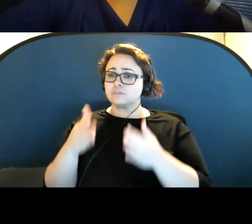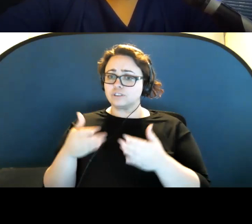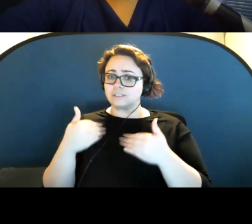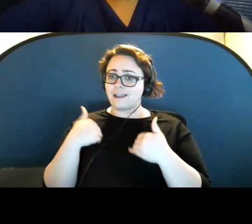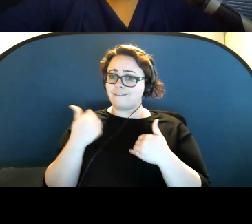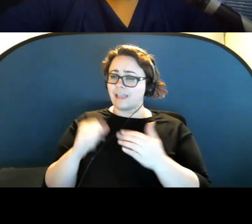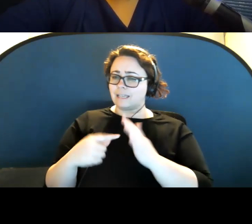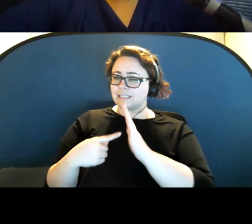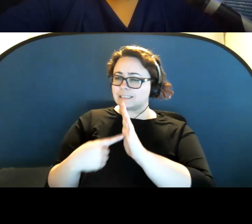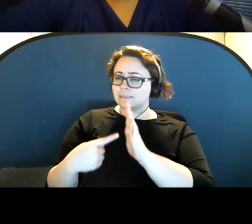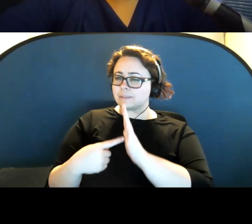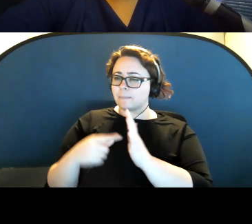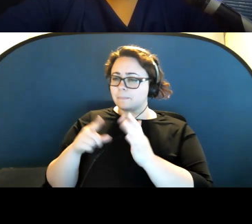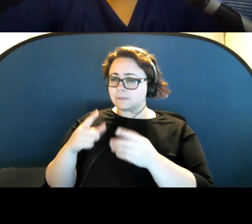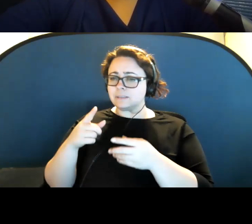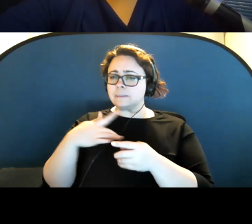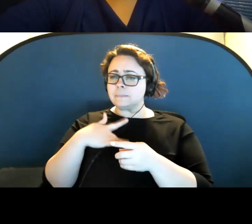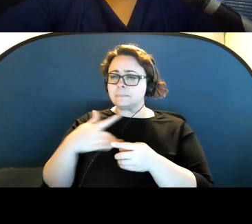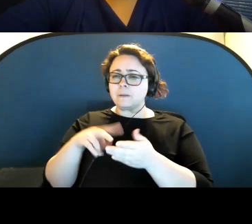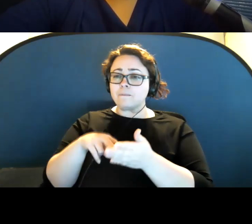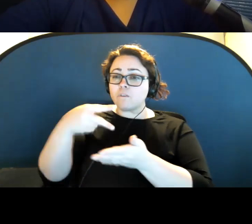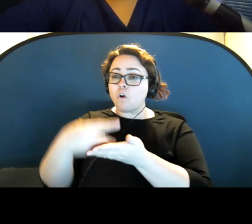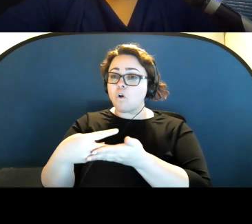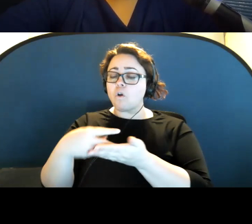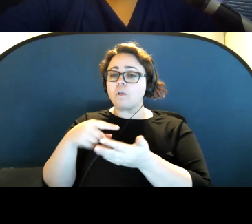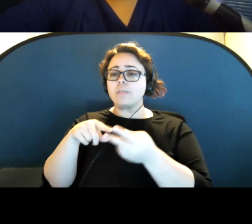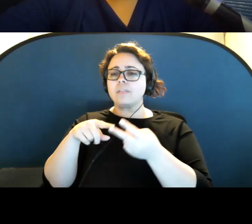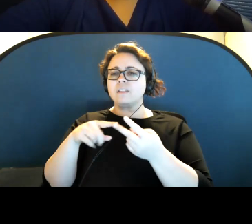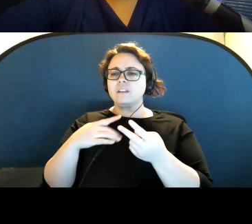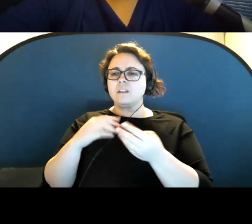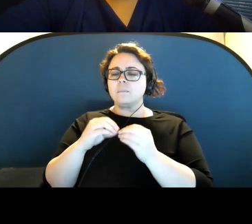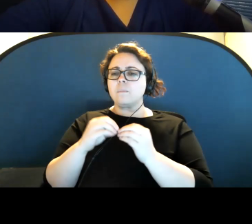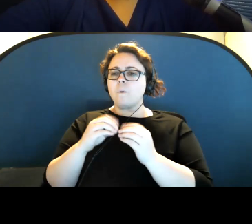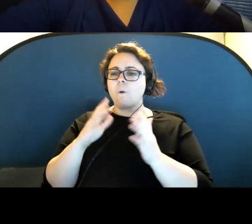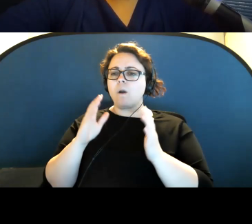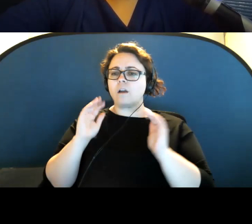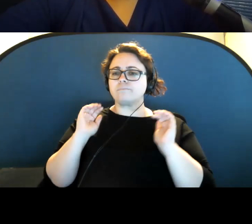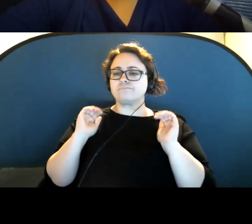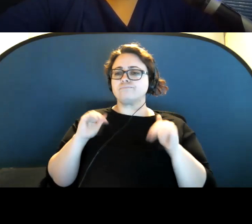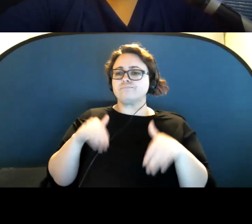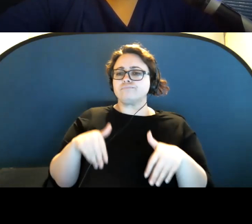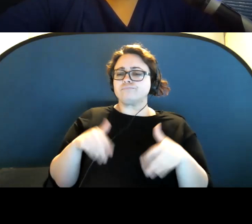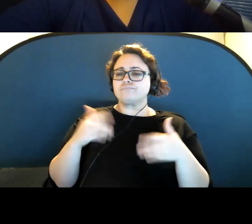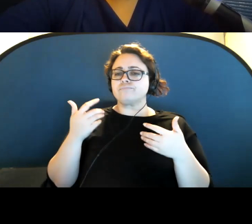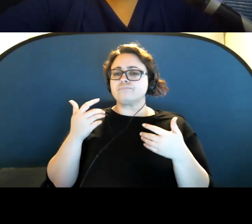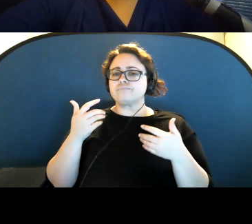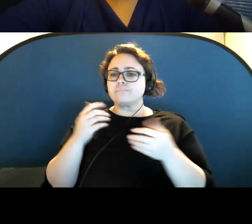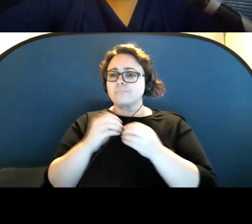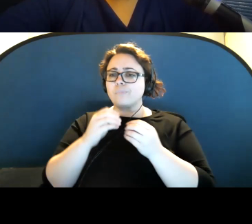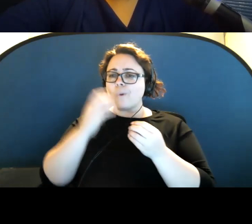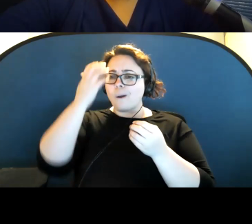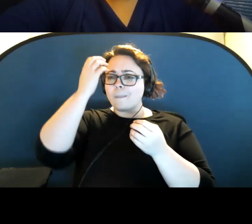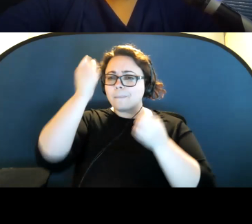we falling more? Are we more withdrawn? And or having more memory